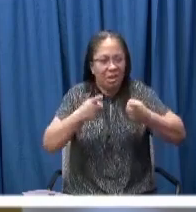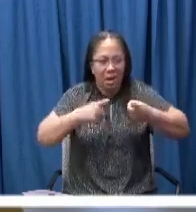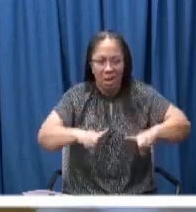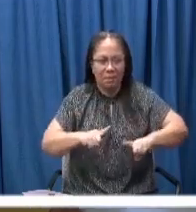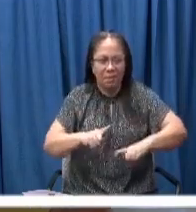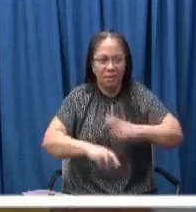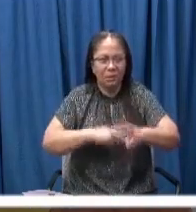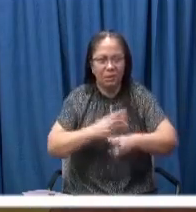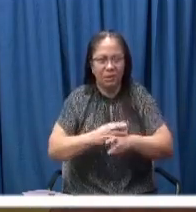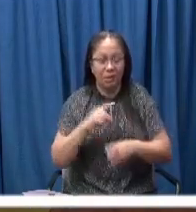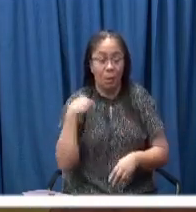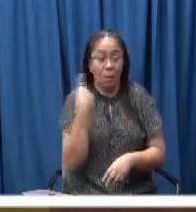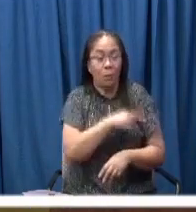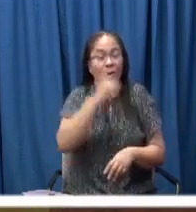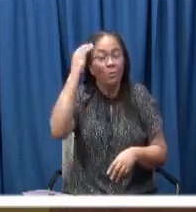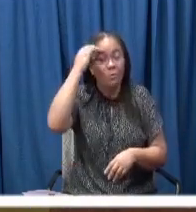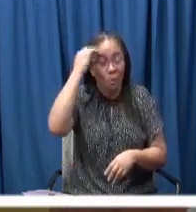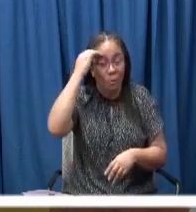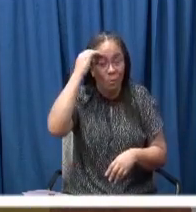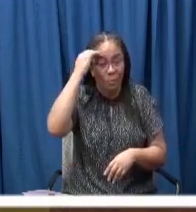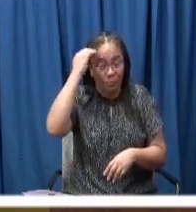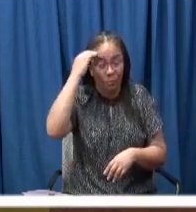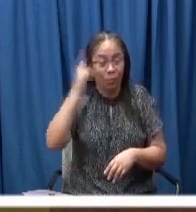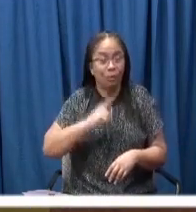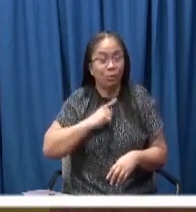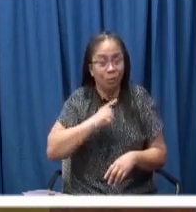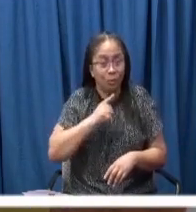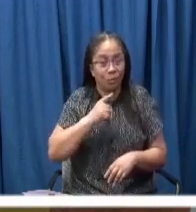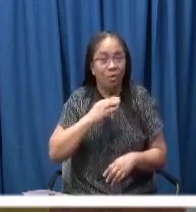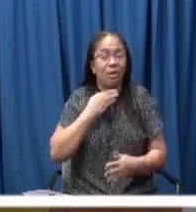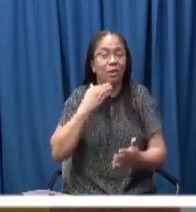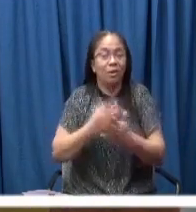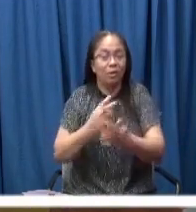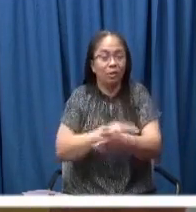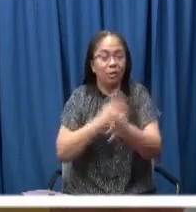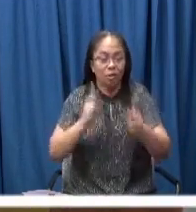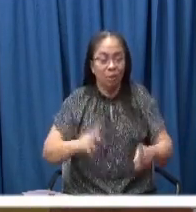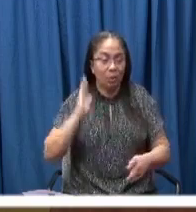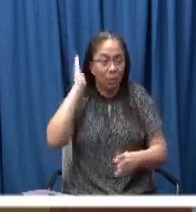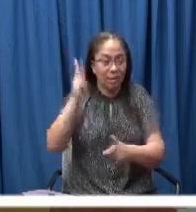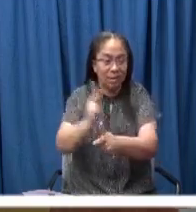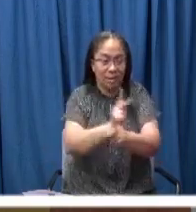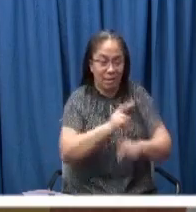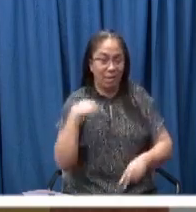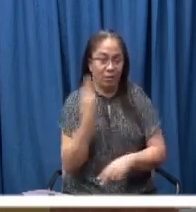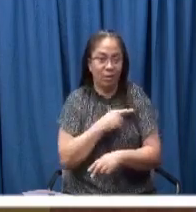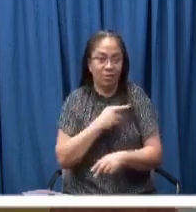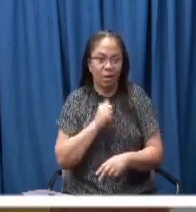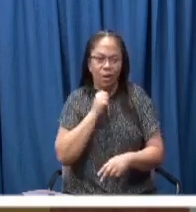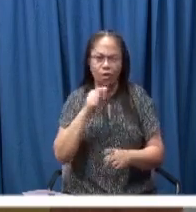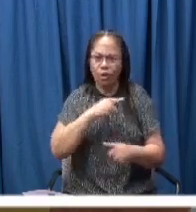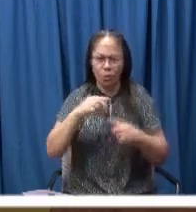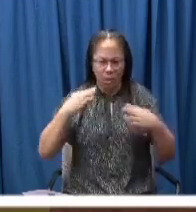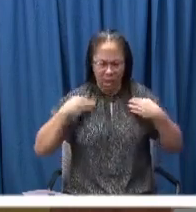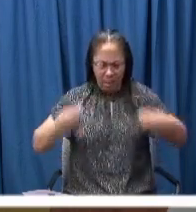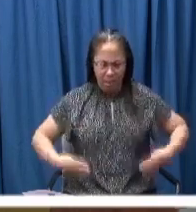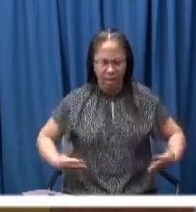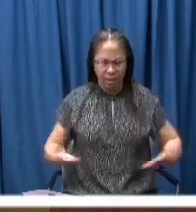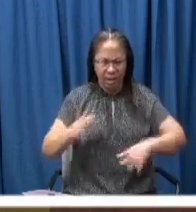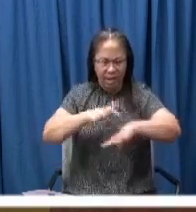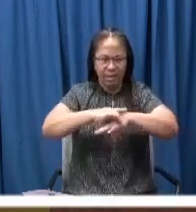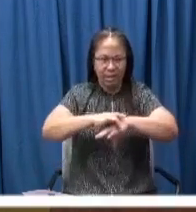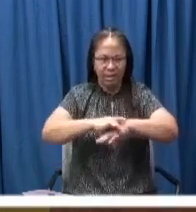us, we know that the Good Shepherd will take care of us, not only in our physical life here on